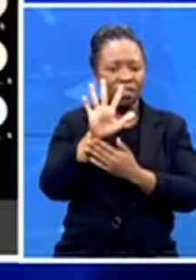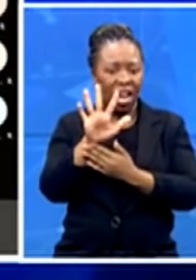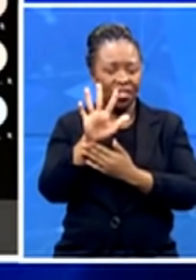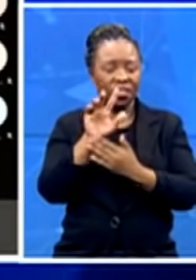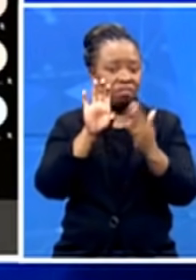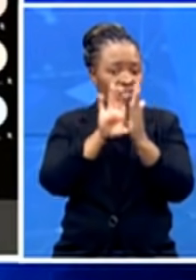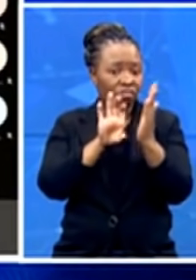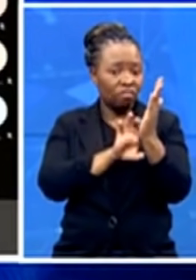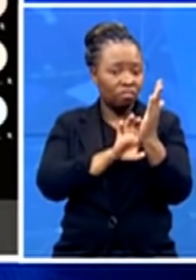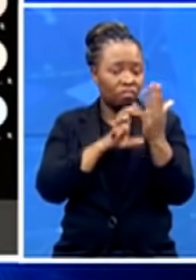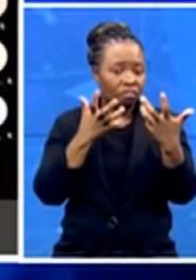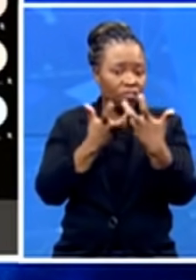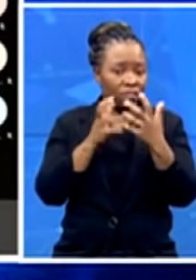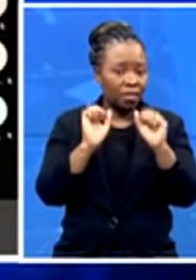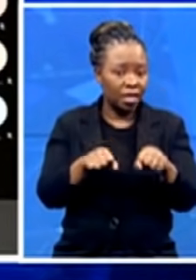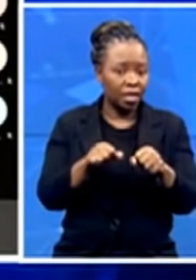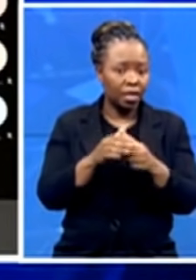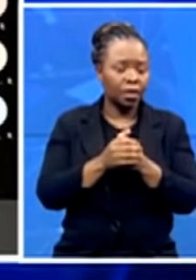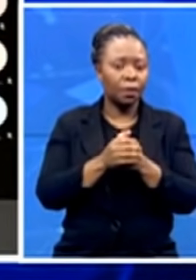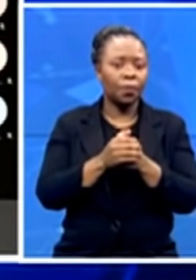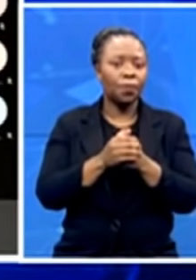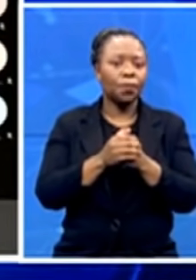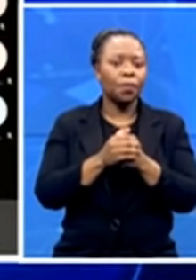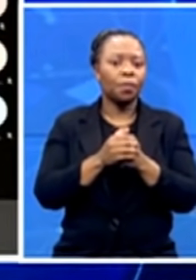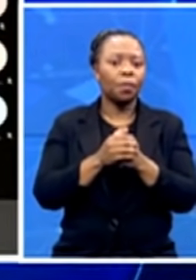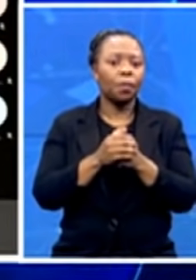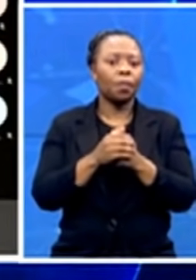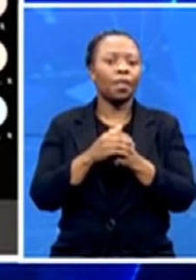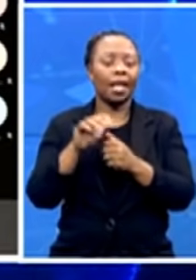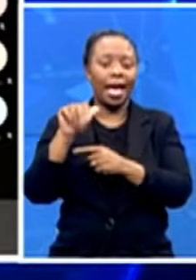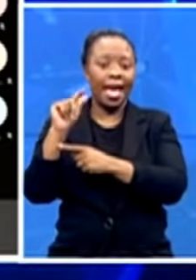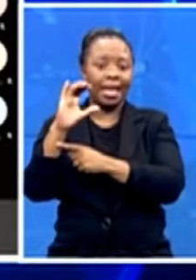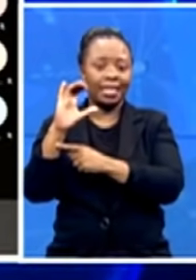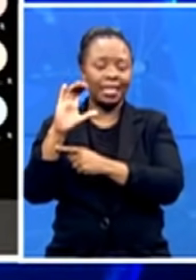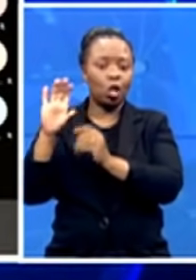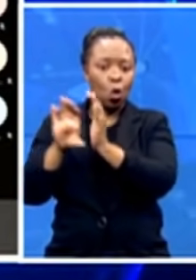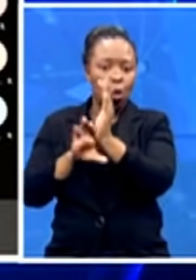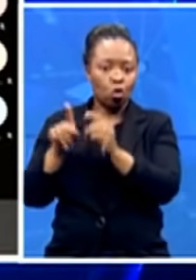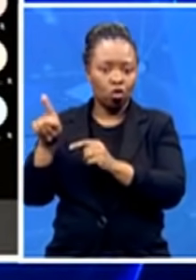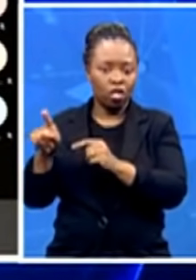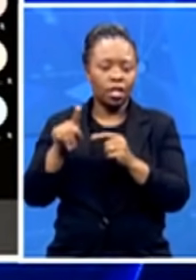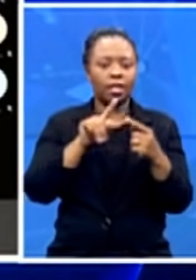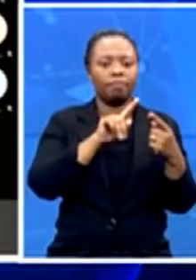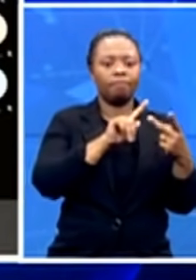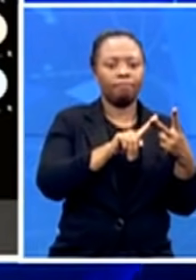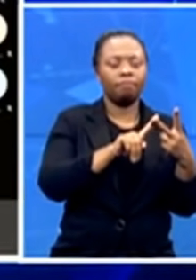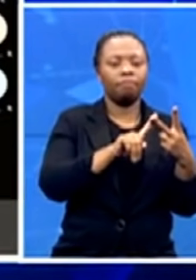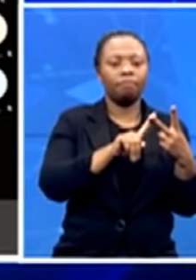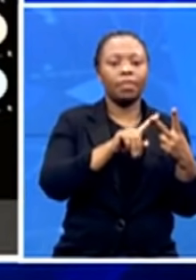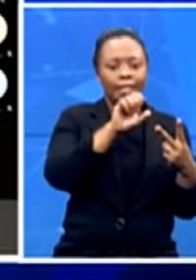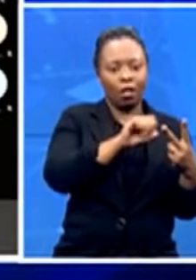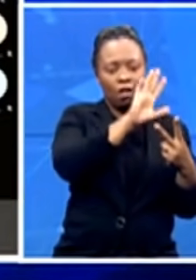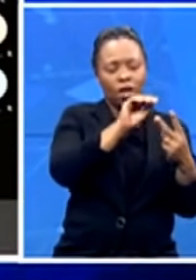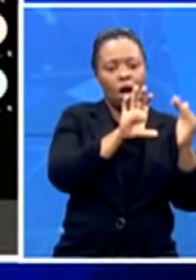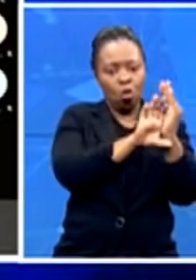to the Constitution of the ANC as well as the Constitution of South Africa. We first deal with